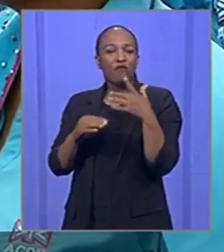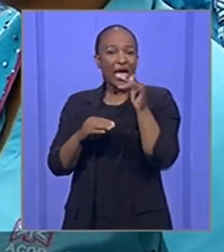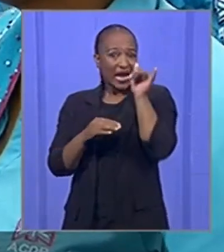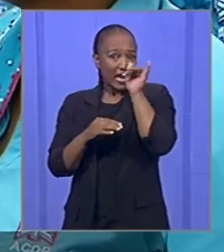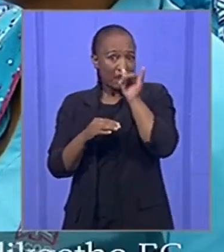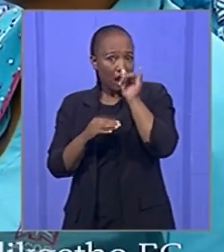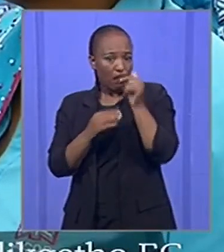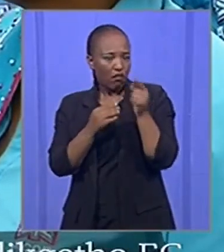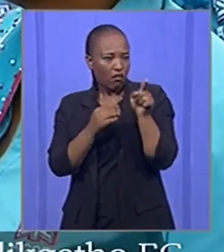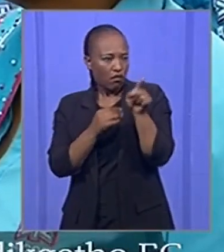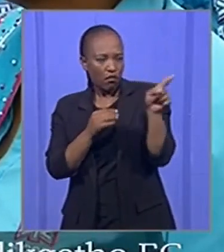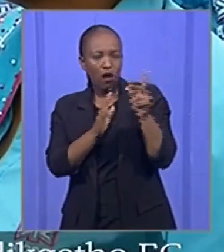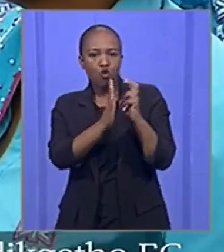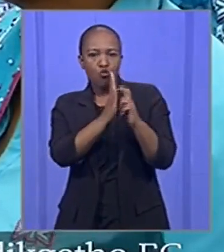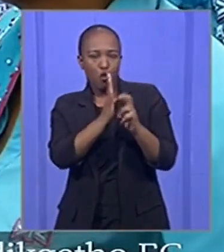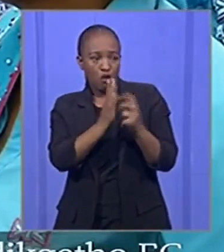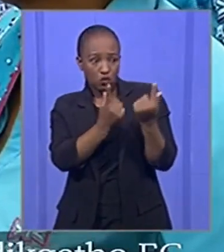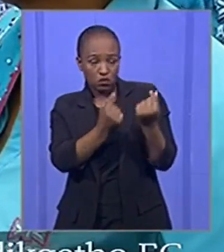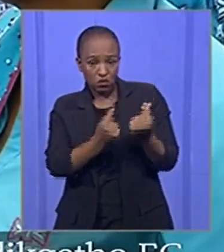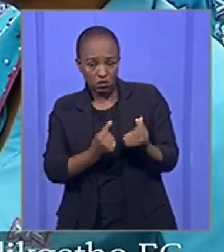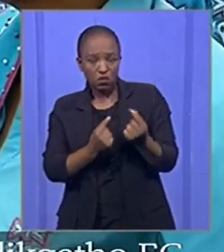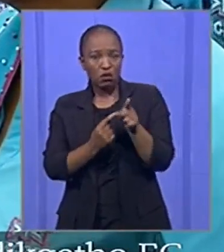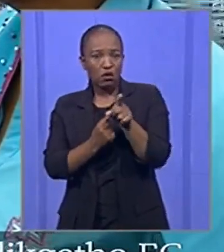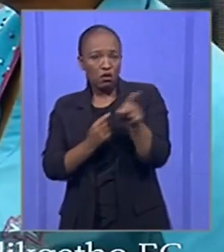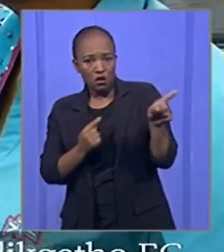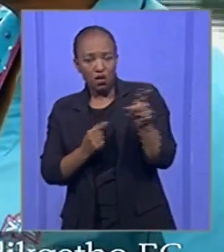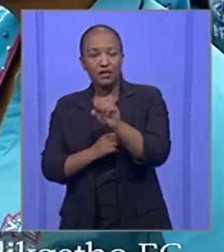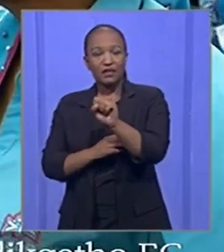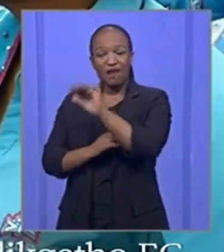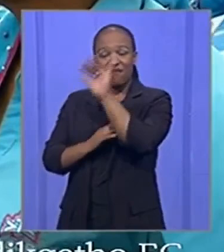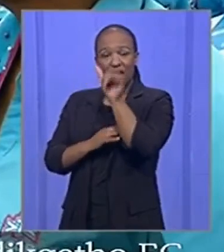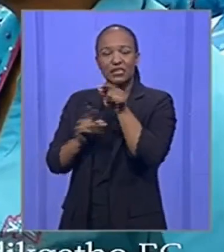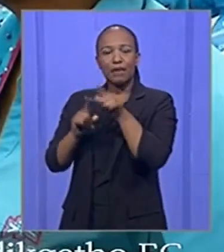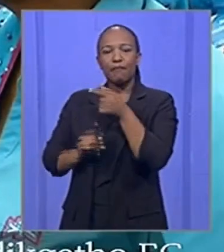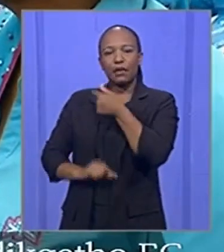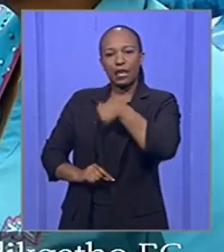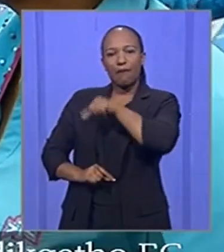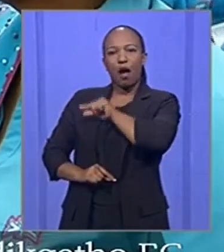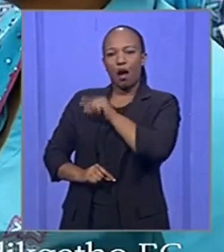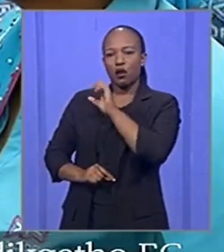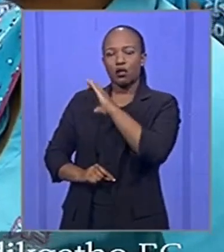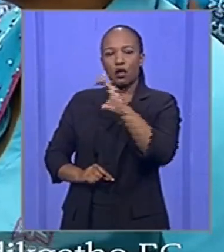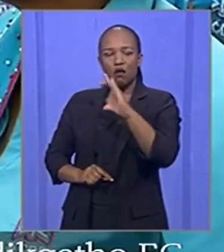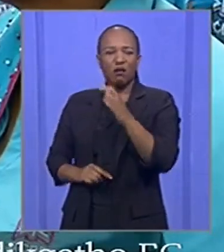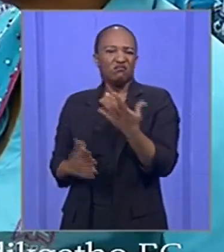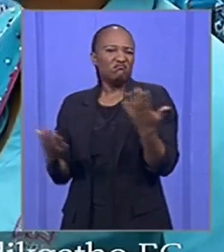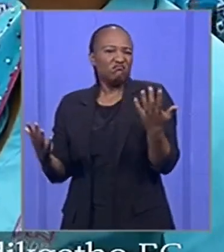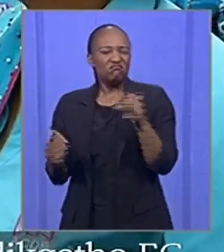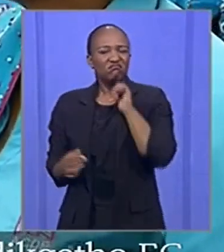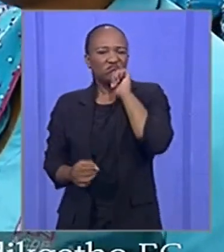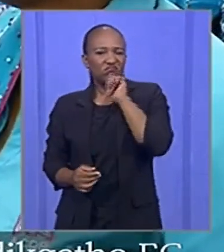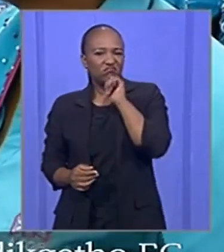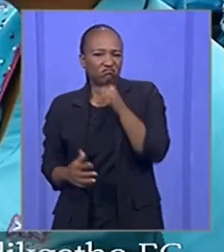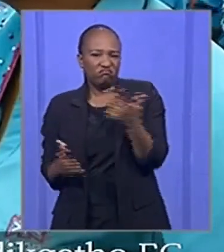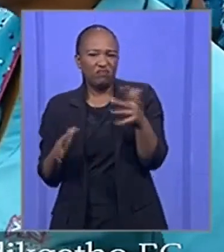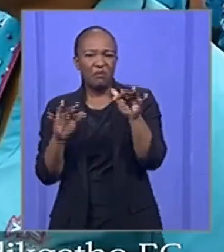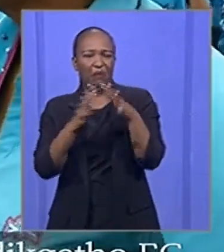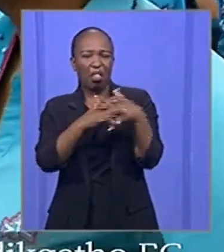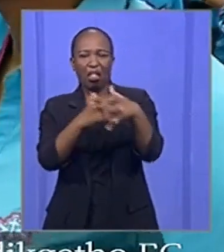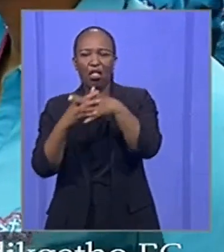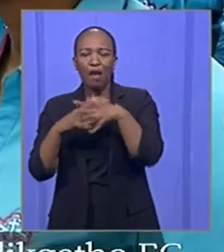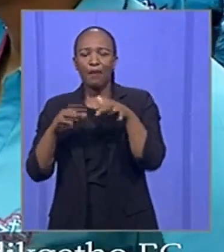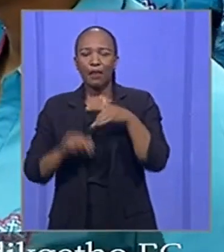criminals. Criminals in South Africa and in Gqeberha are running amok. They are causing people to live